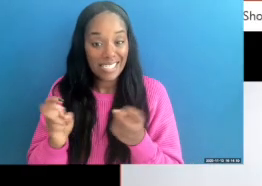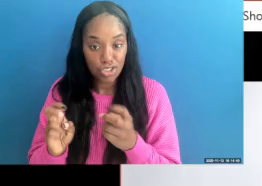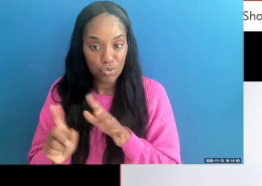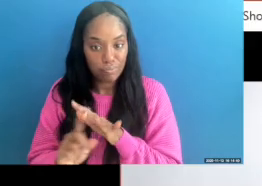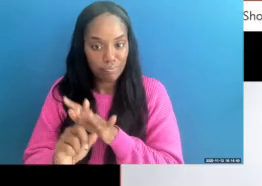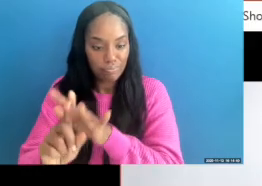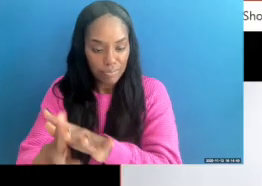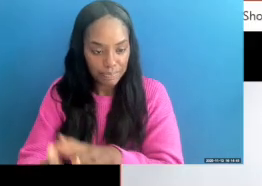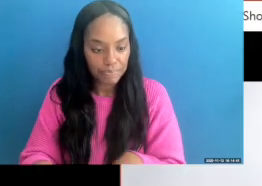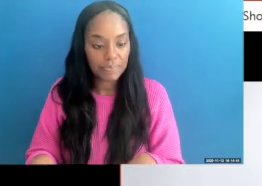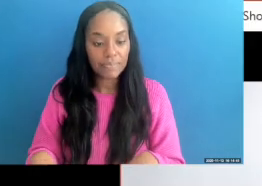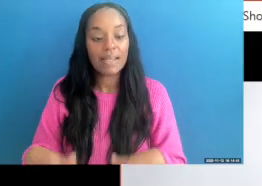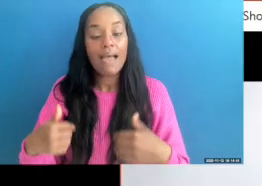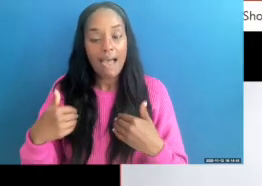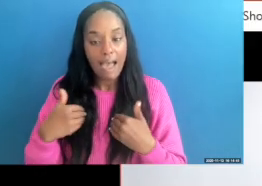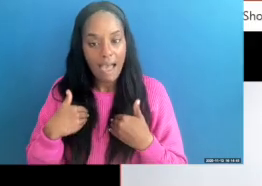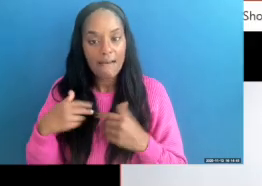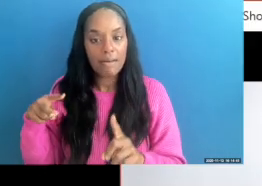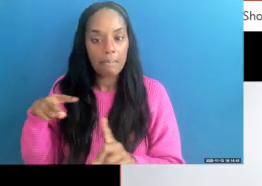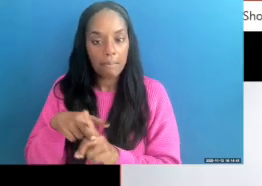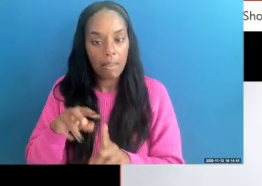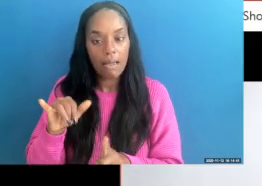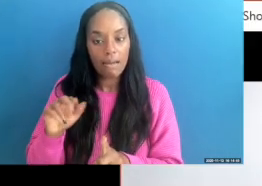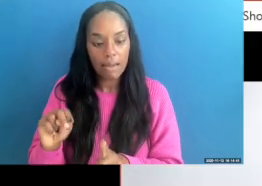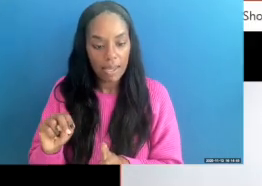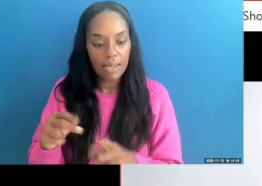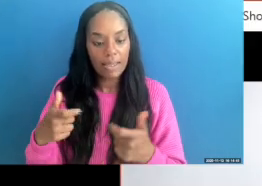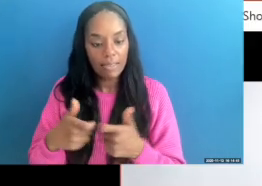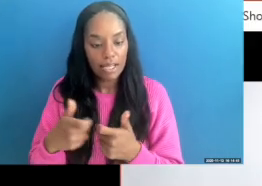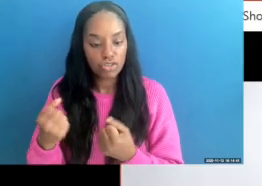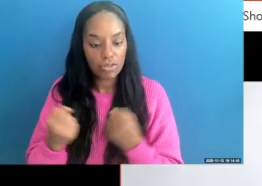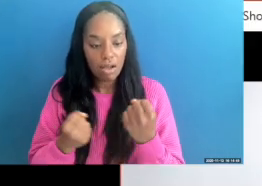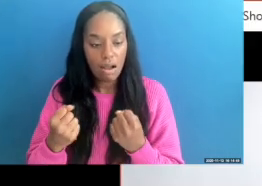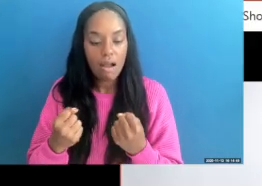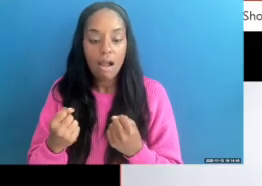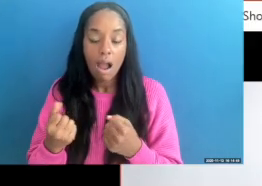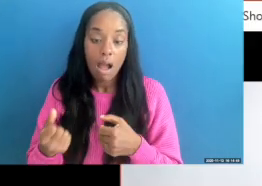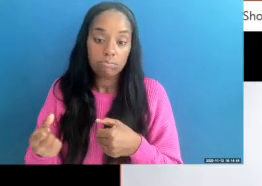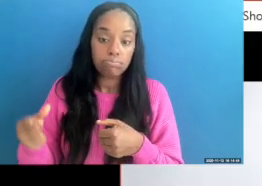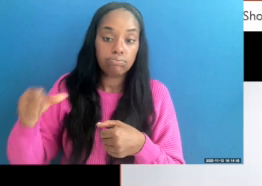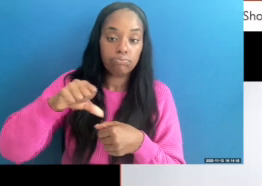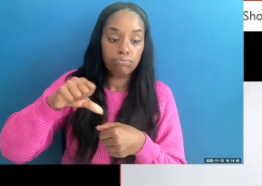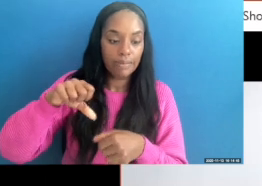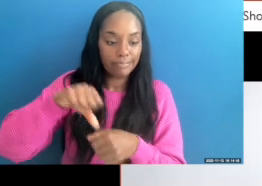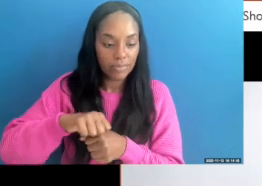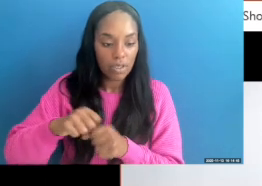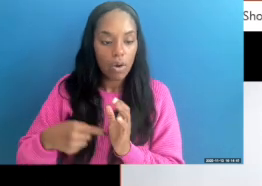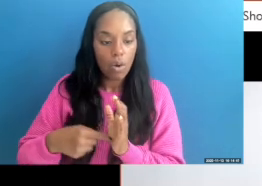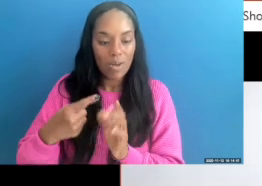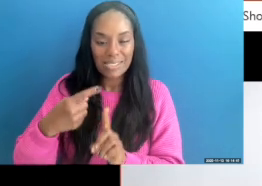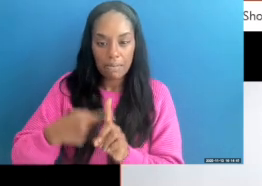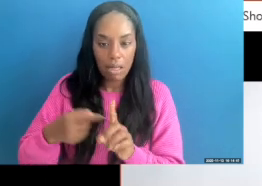control. Since I own a plug-in hybrid electric vehicle, I pour my gas tank once a month versus once a